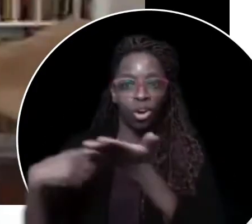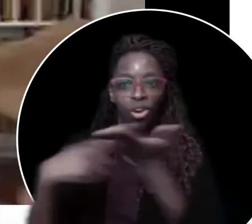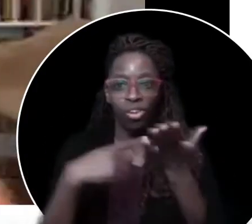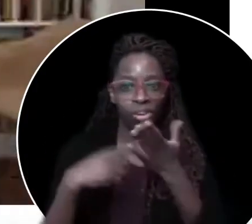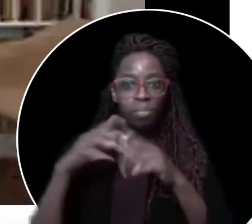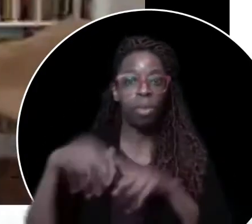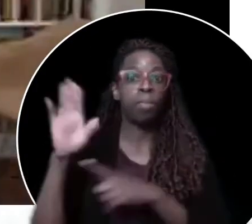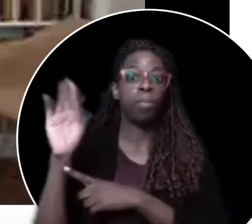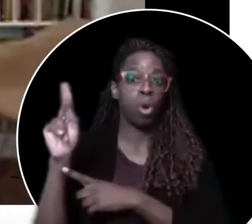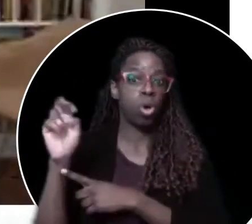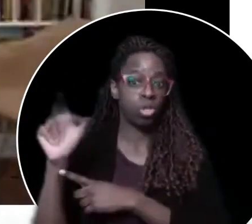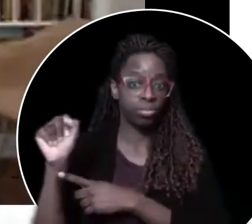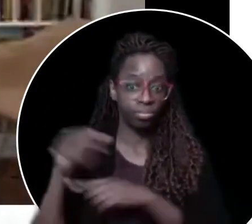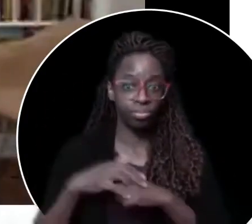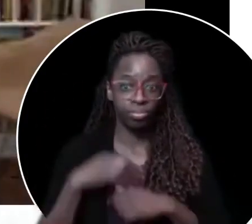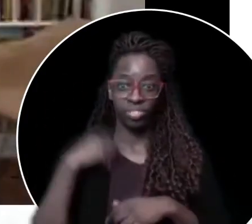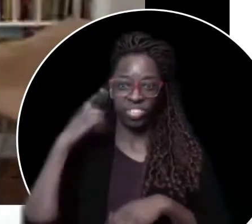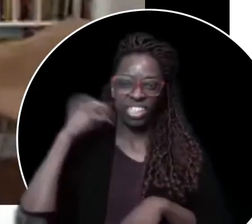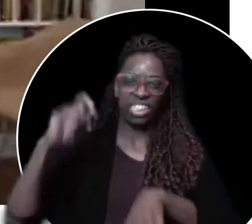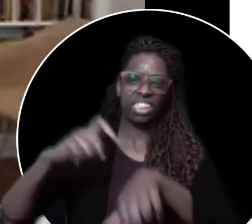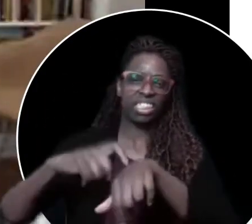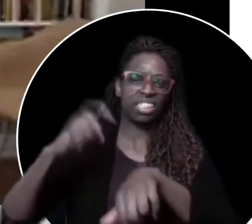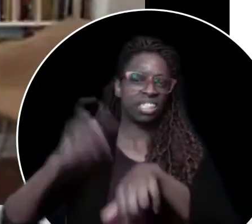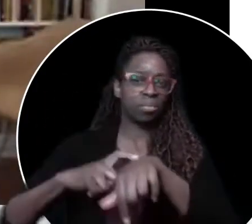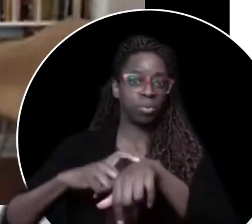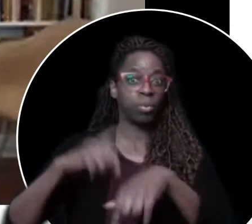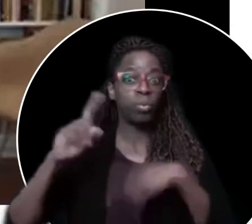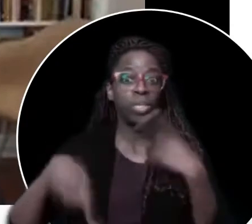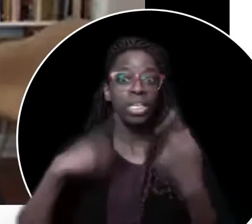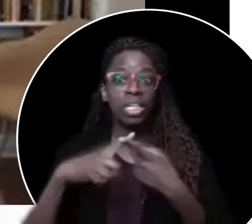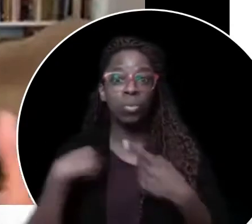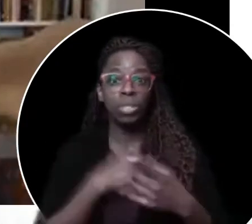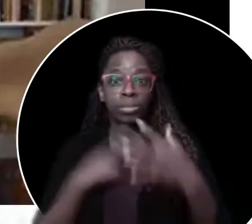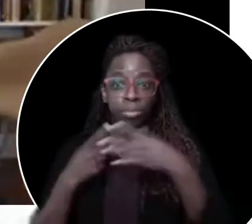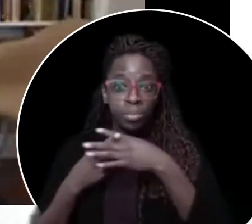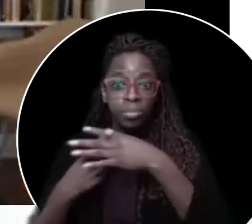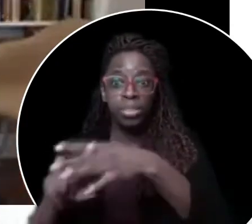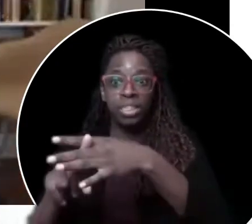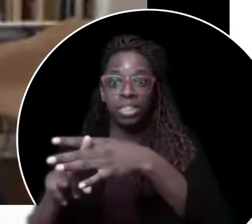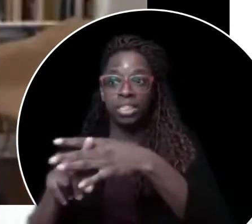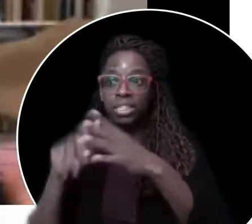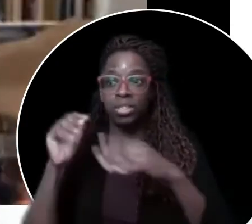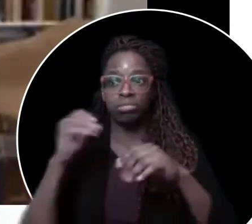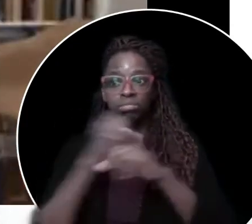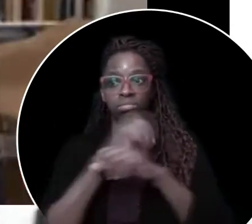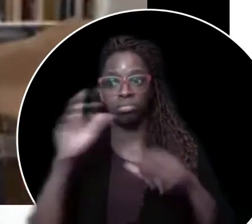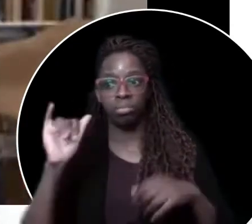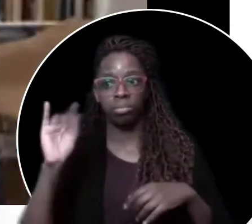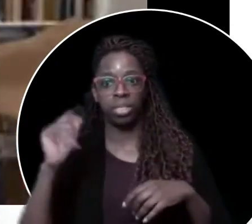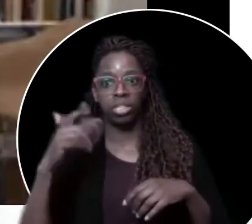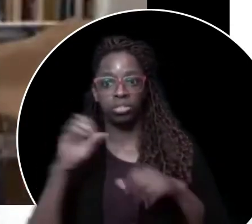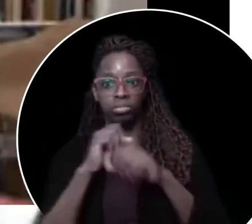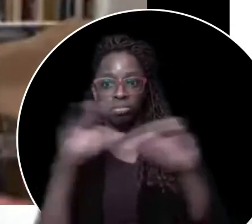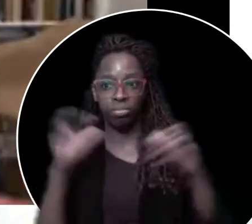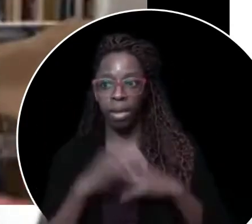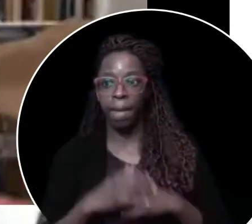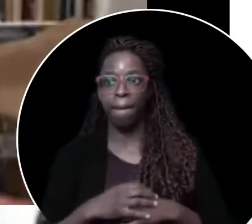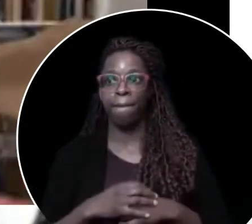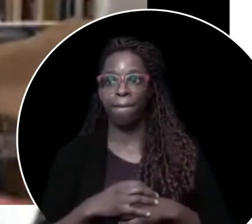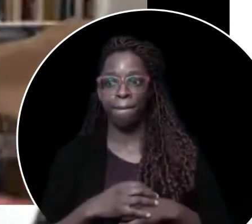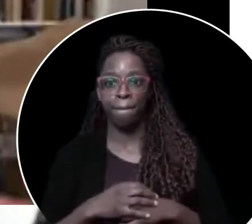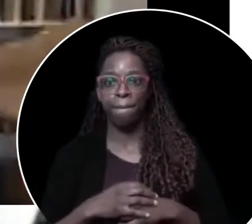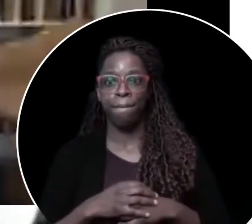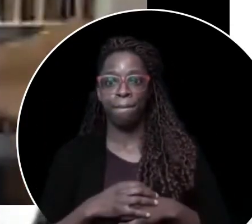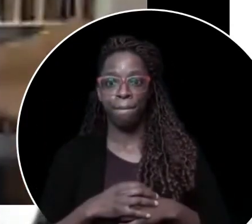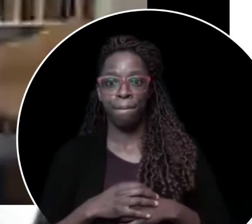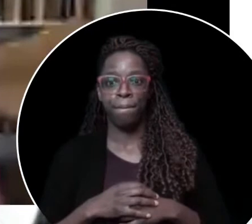begin to imagine a planet where the nation state does not